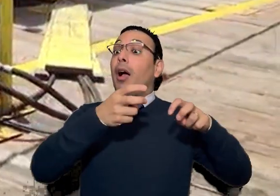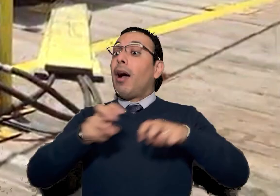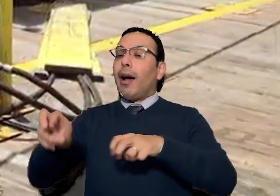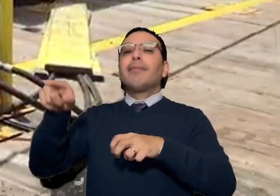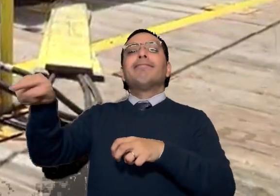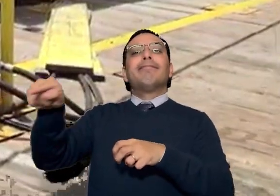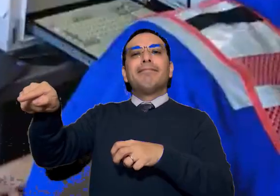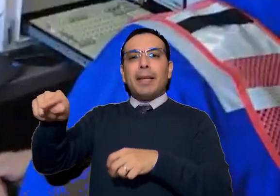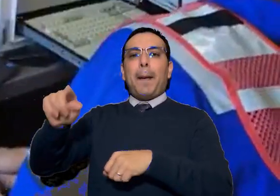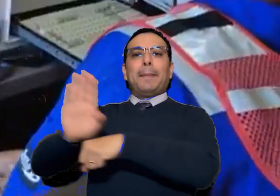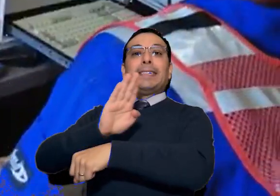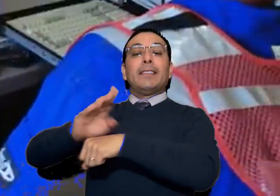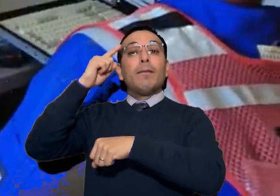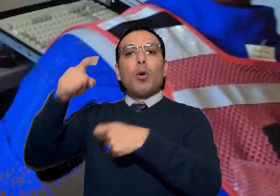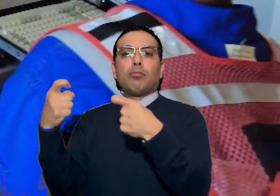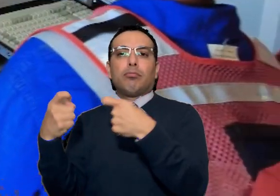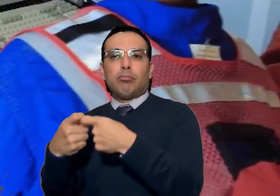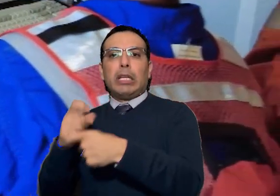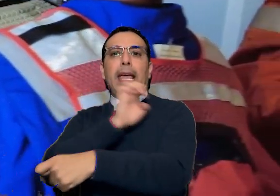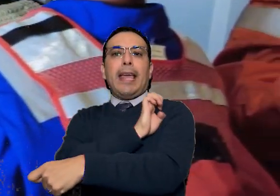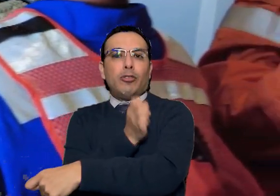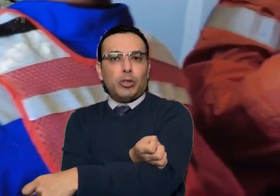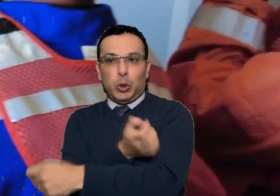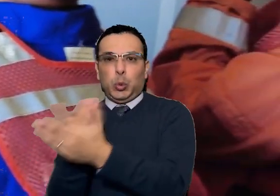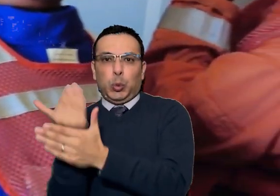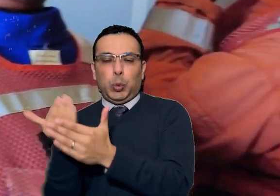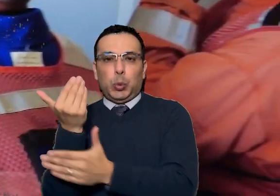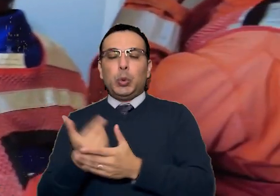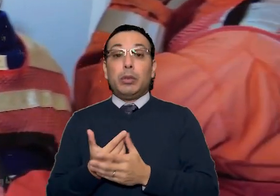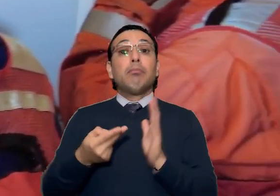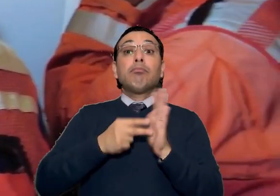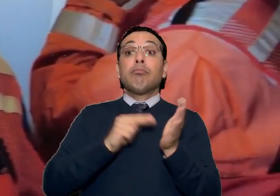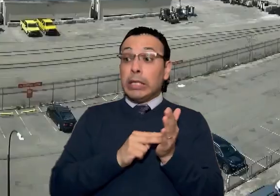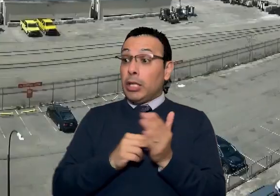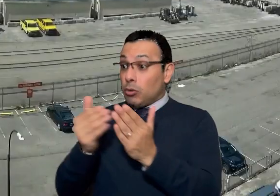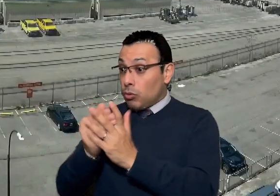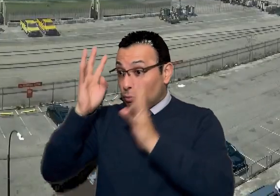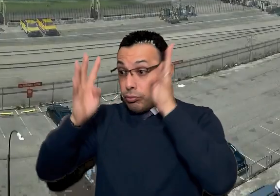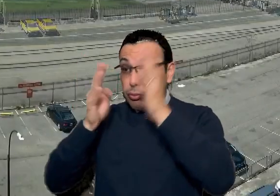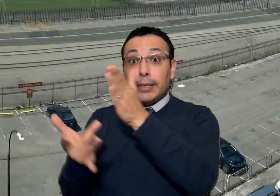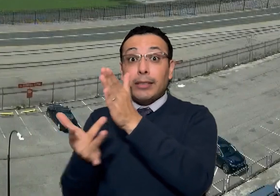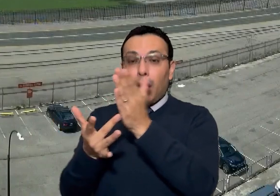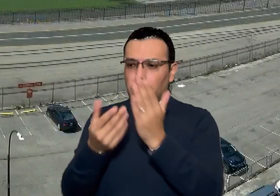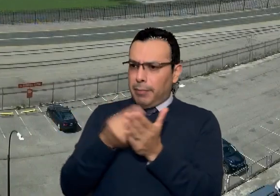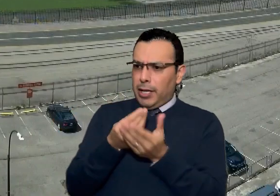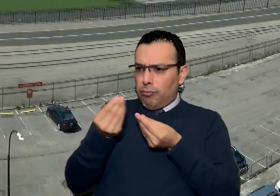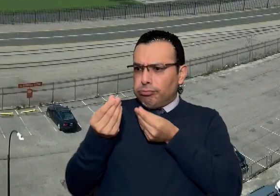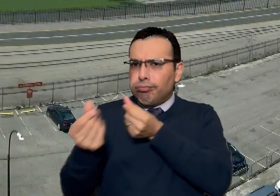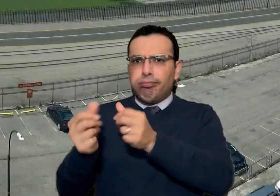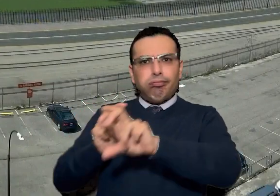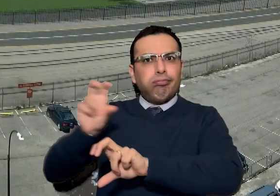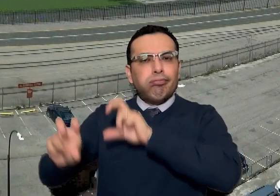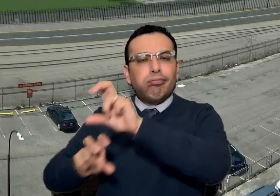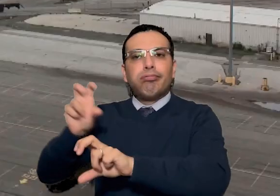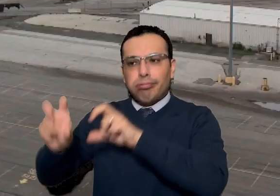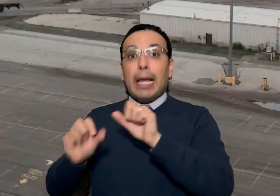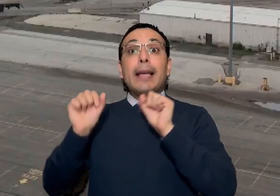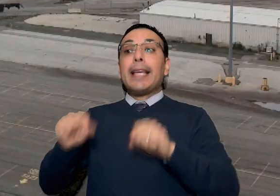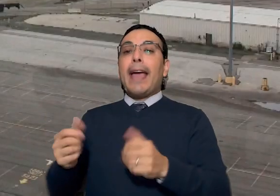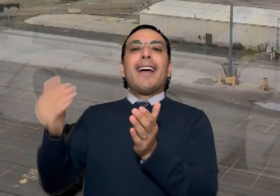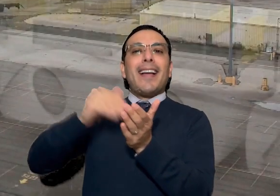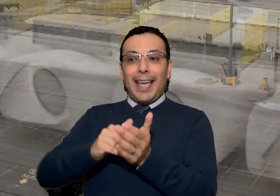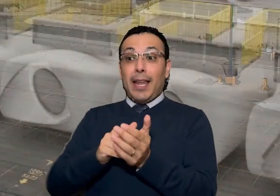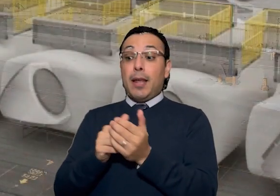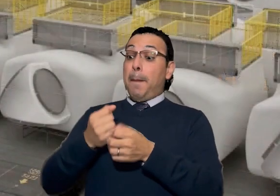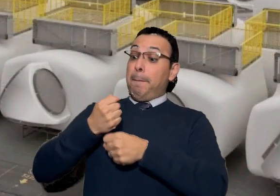energy industry of the future. It means investing in innovation and technology to once again spur manufacturing